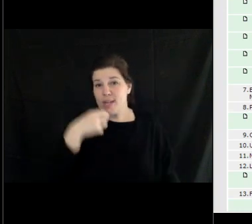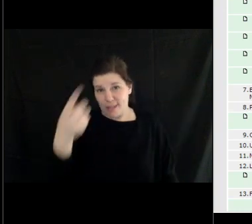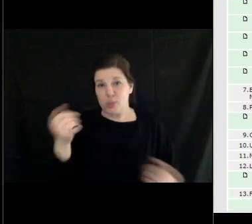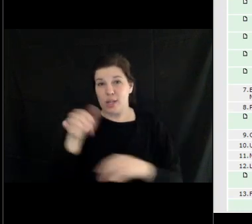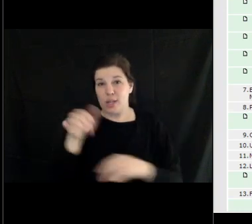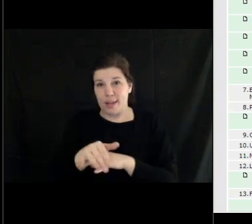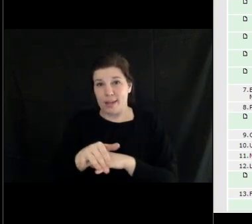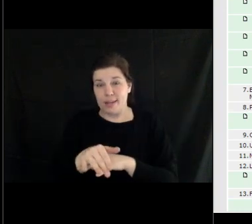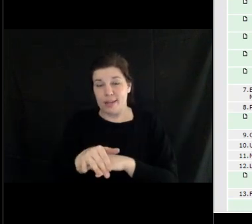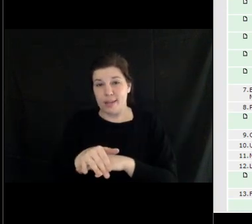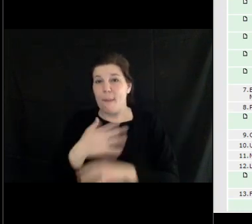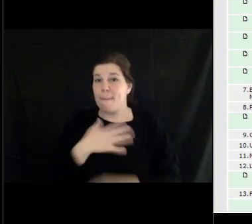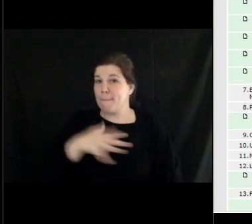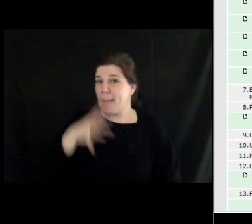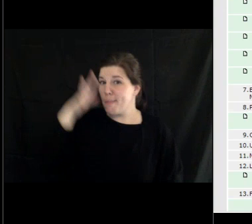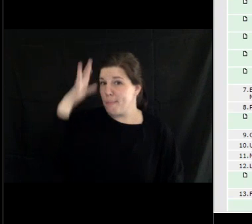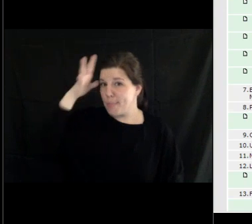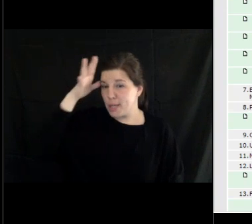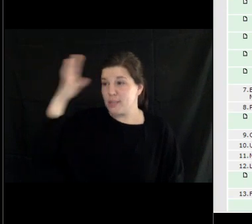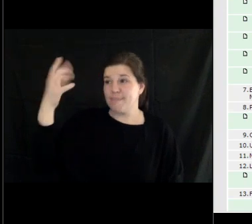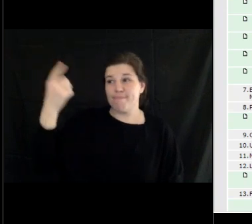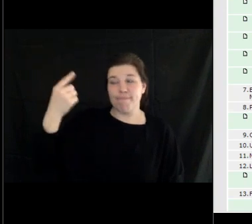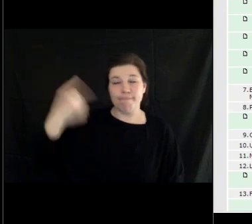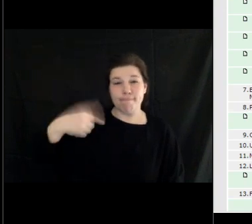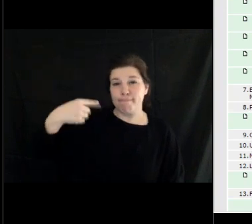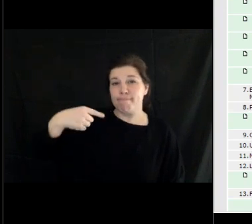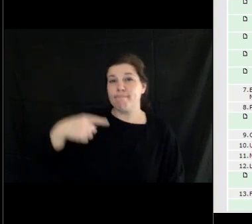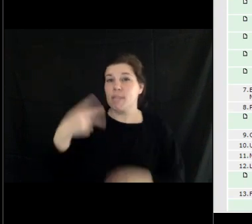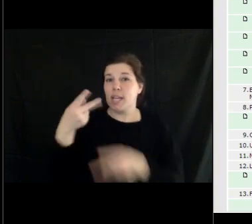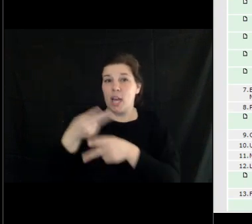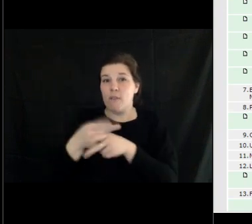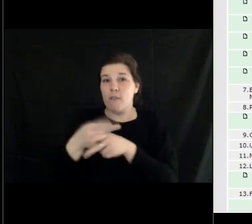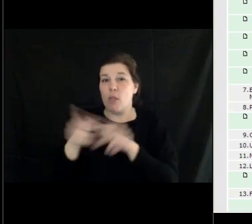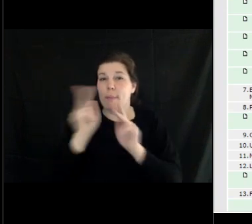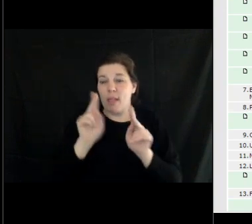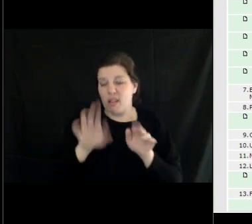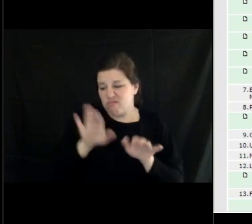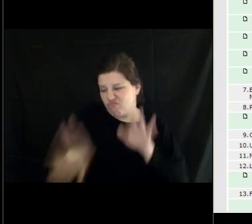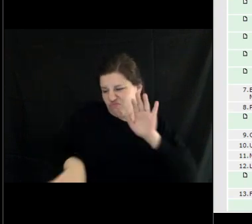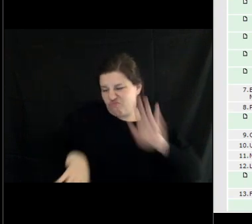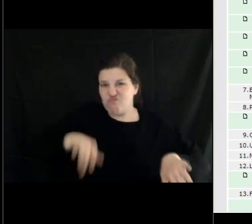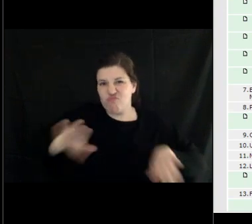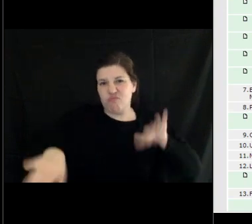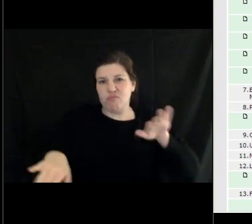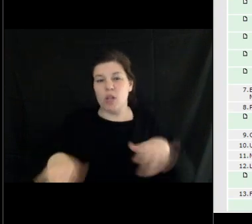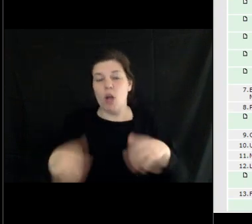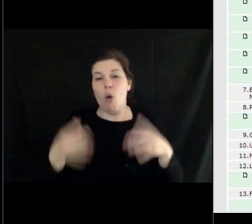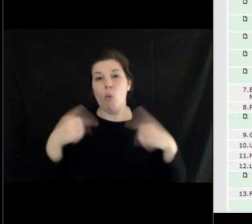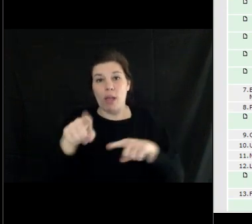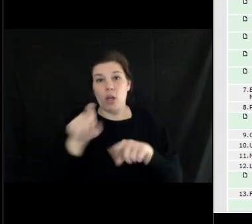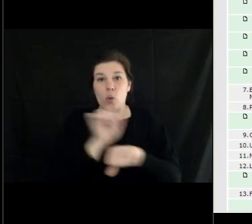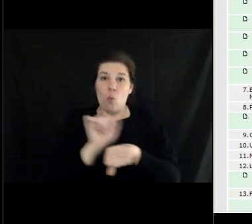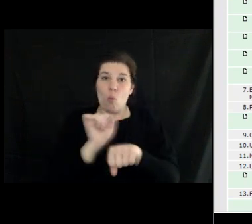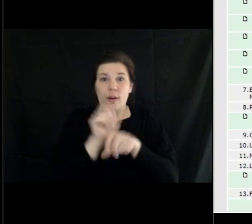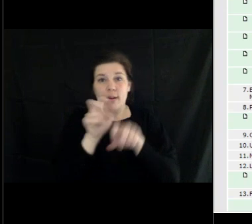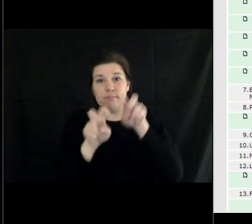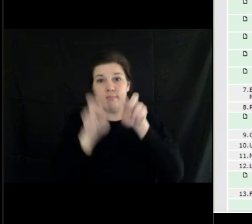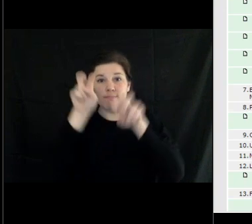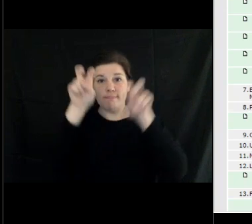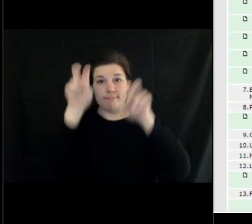parents always told me, be careful of the people you step on the way up, sir. You need them on the way down. Thank